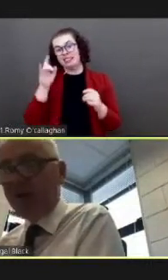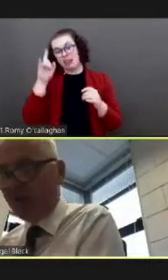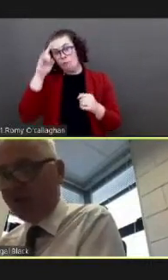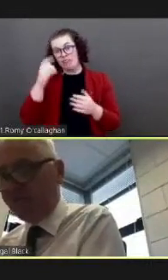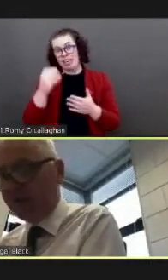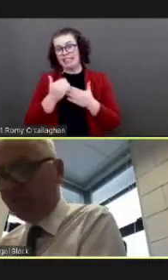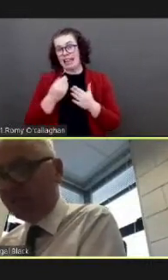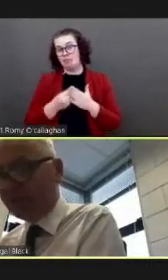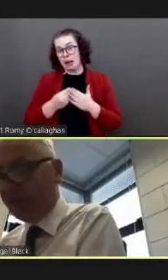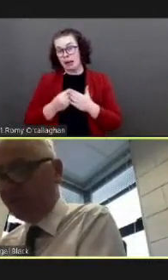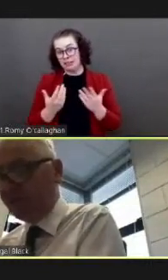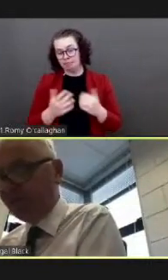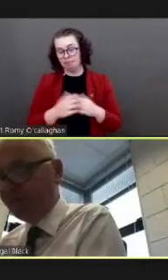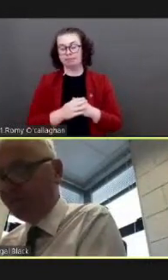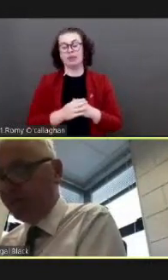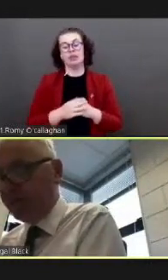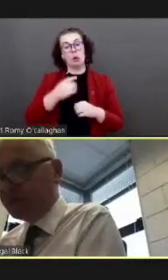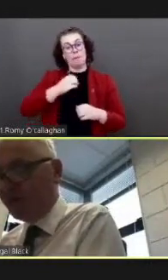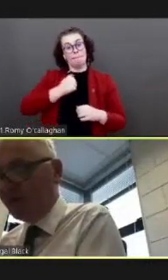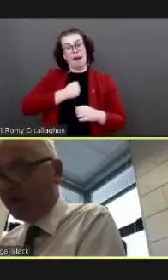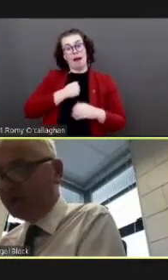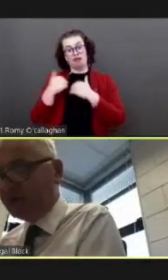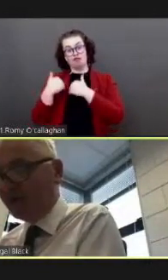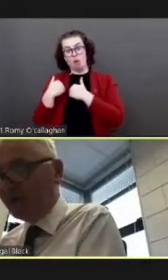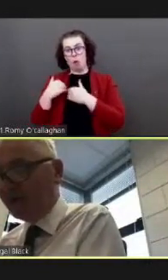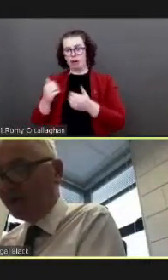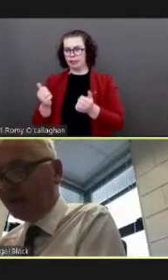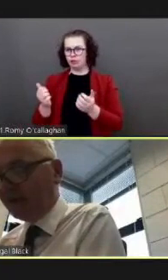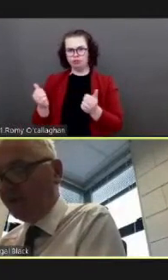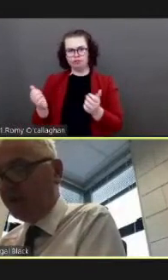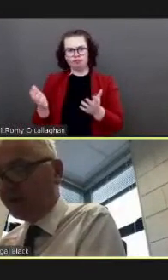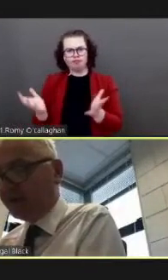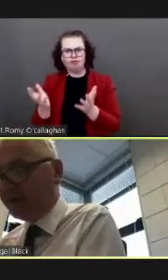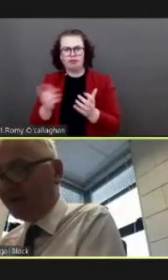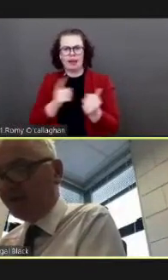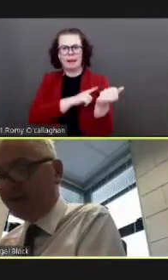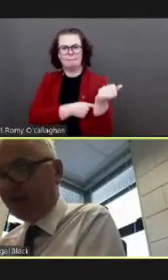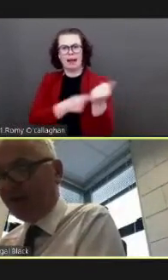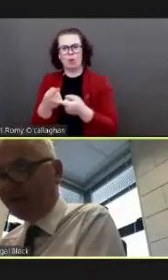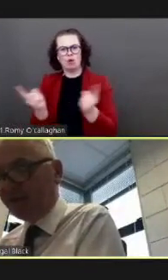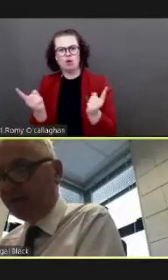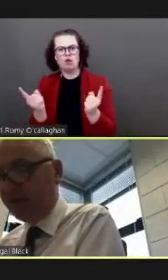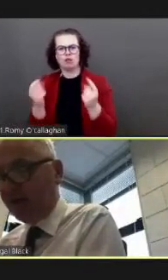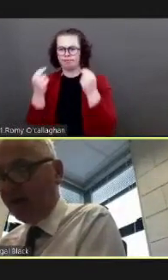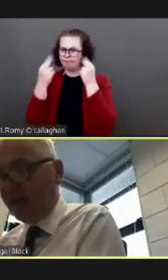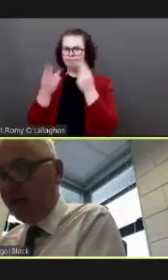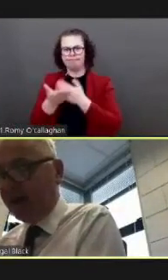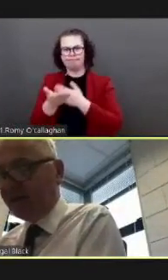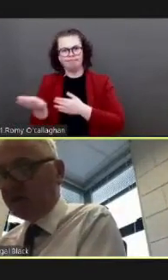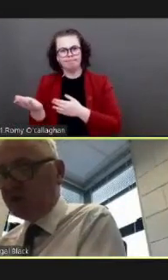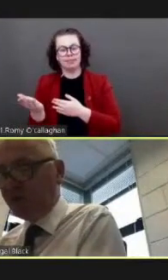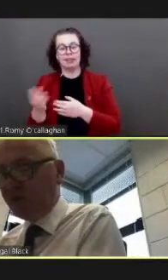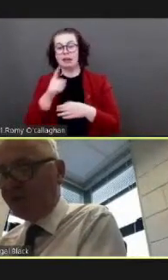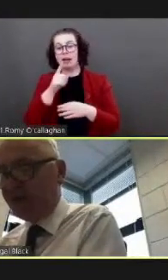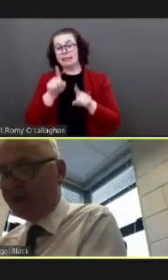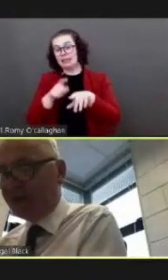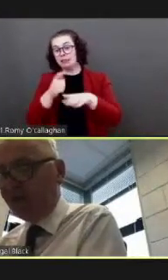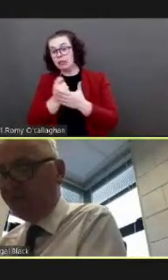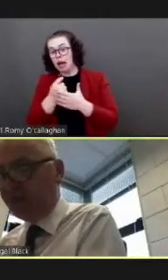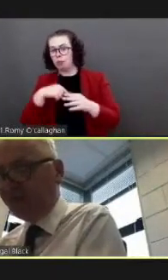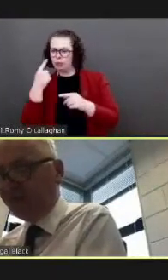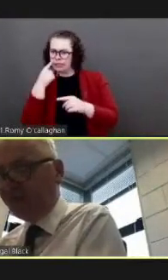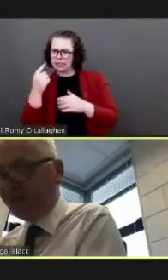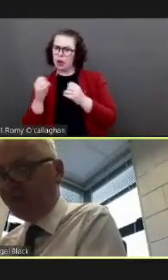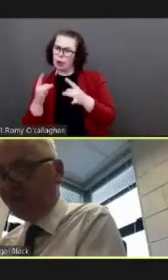to empower people and build them up. But throughout each sentence, we look to take steps that should be taken to give prisoners the